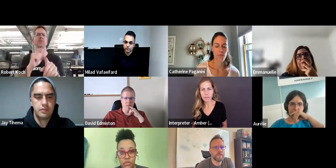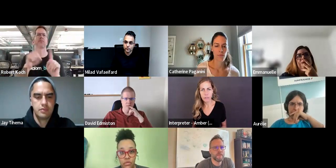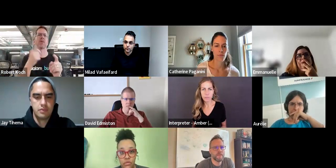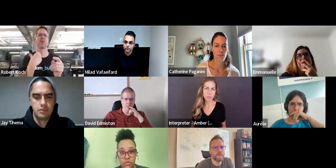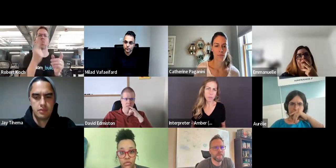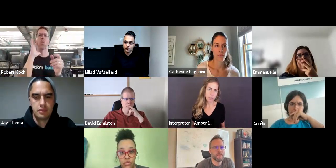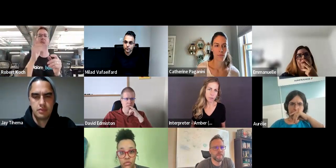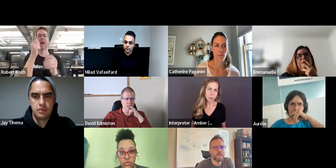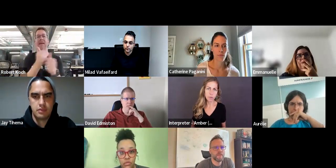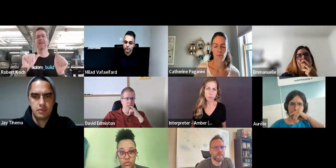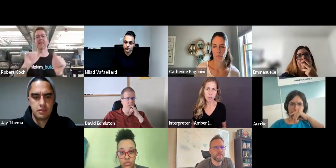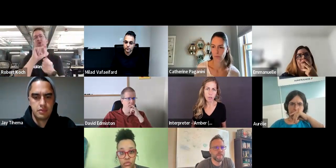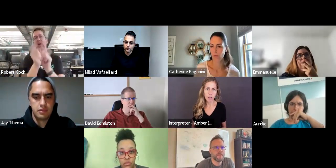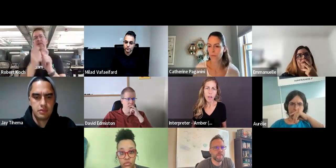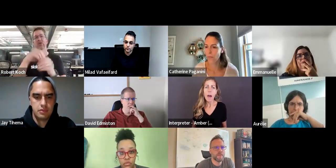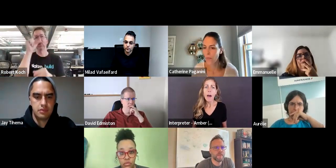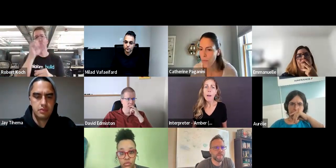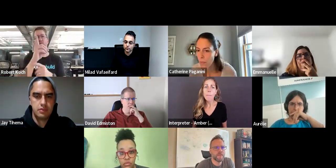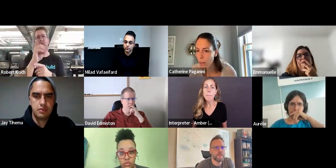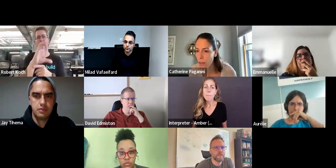Okay, tips to do Google Doc.